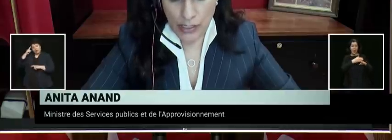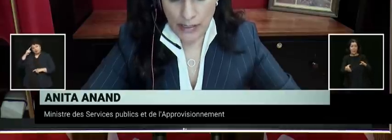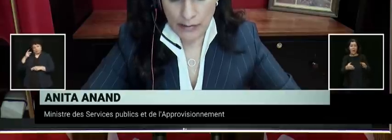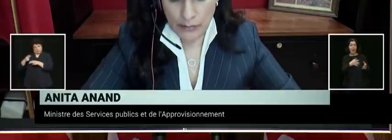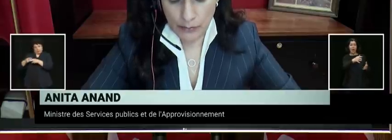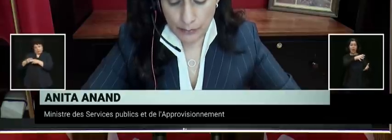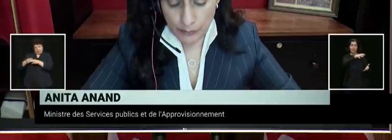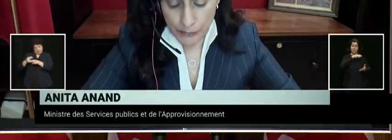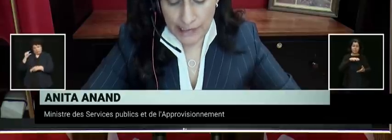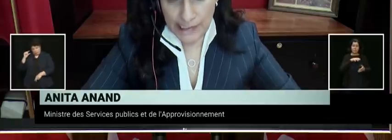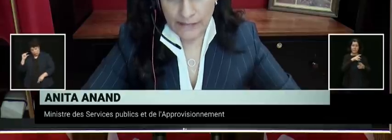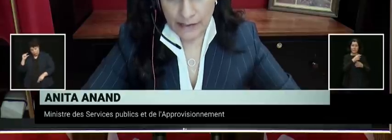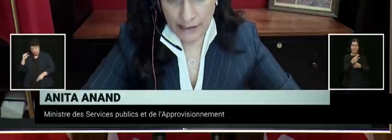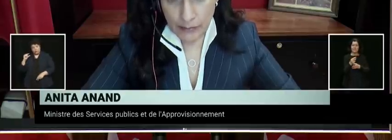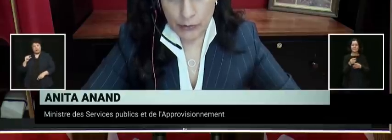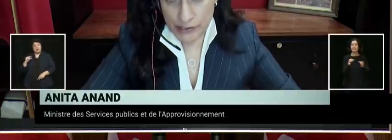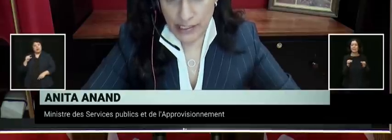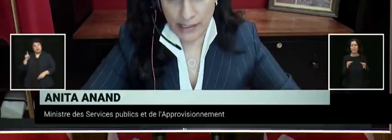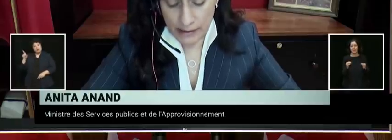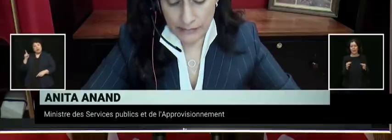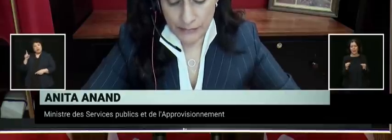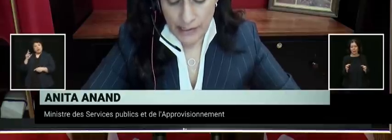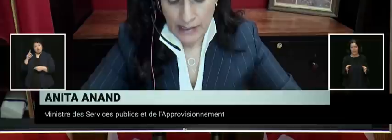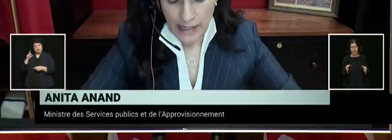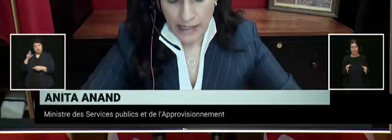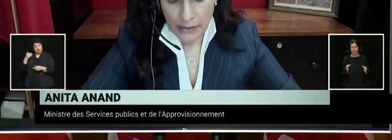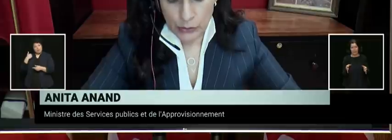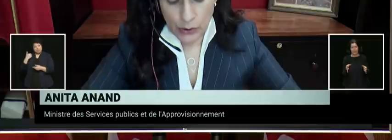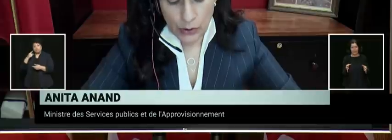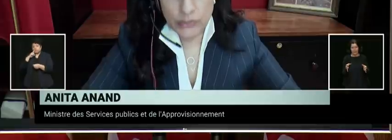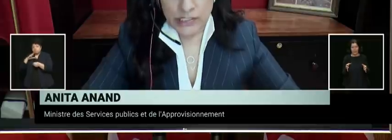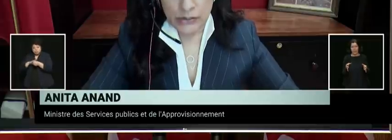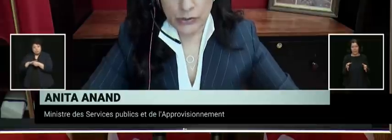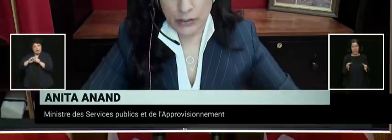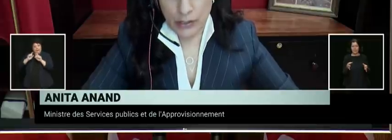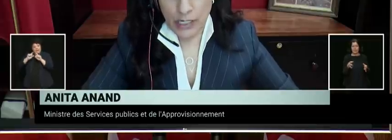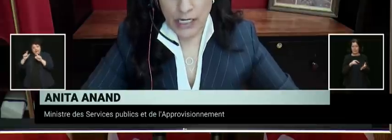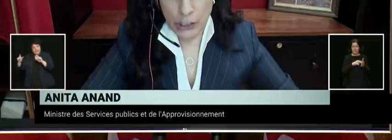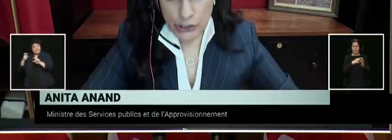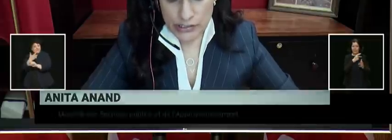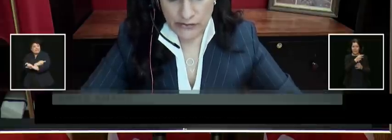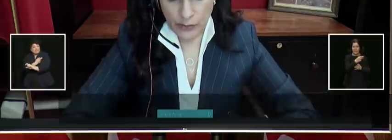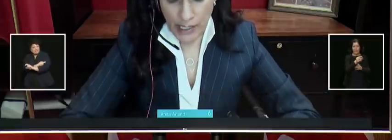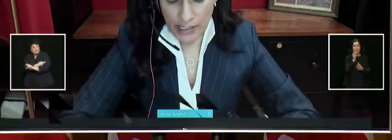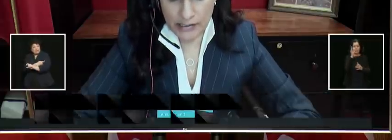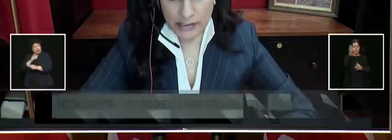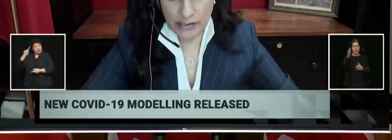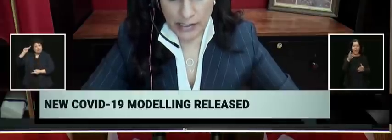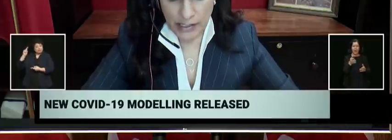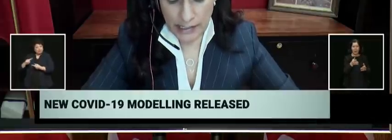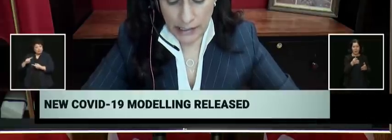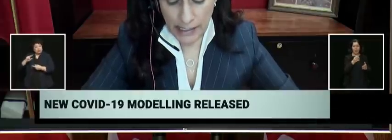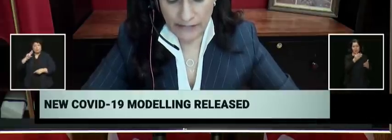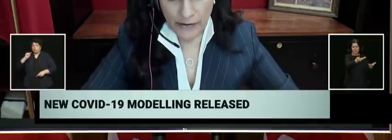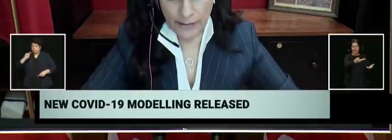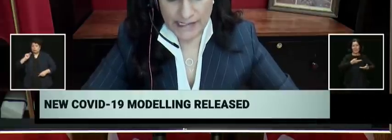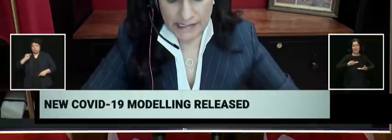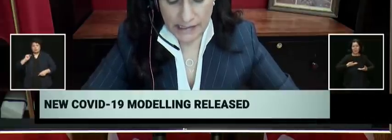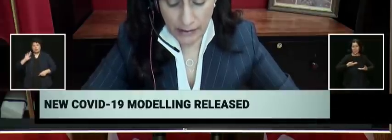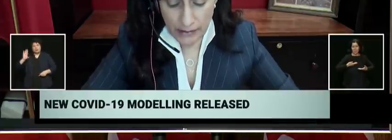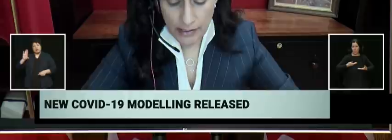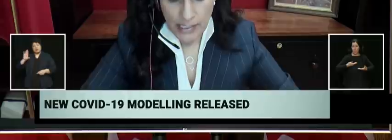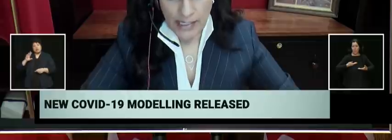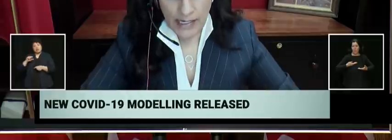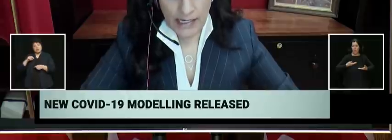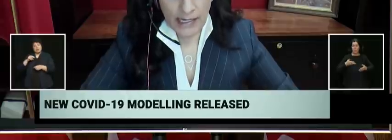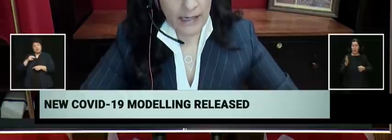seront livrés plus tard. Nous continuerons à recevoir